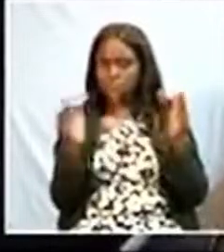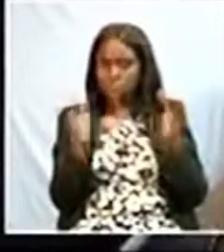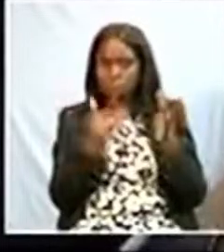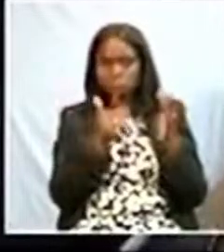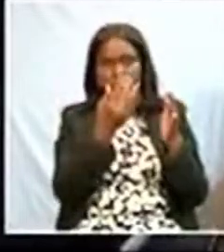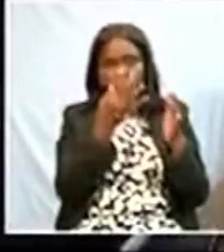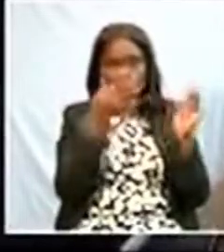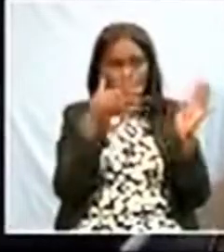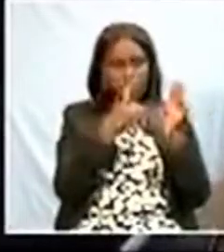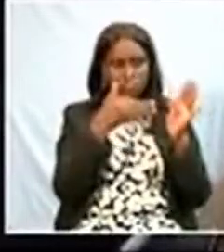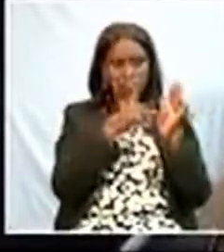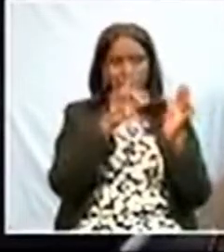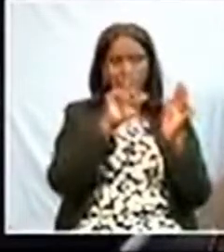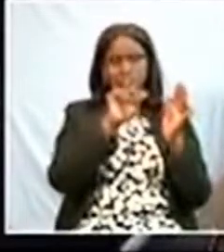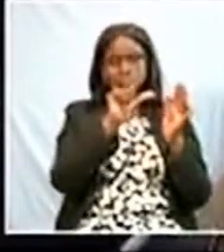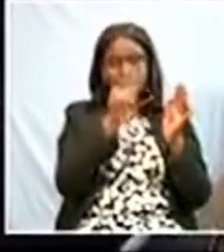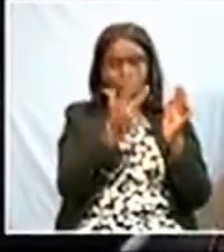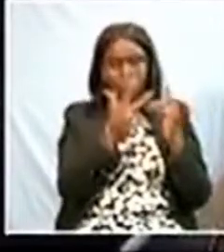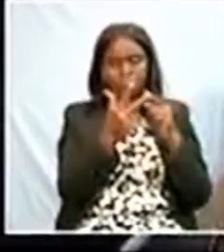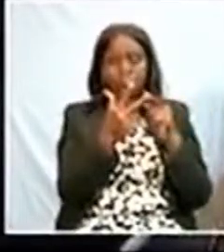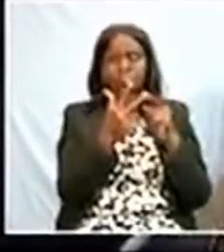14th February 2023